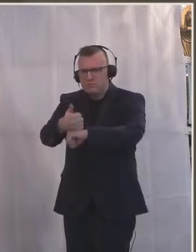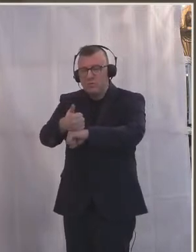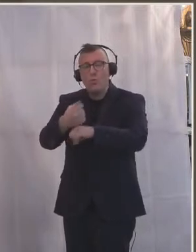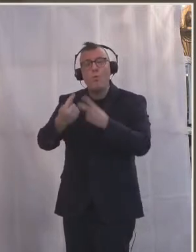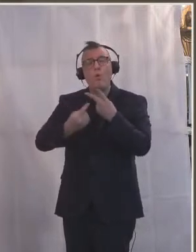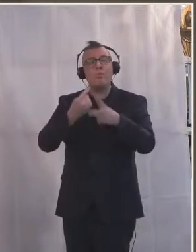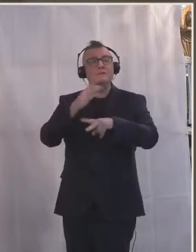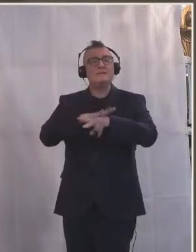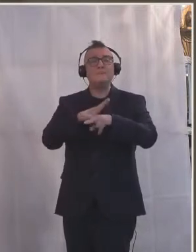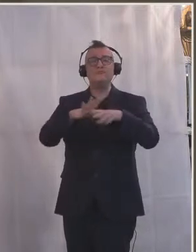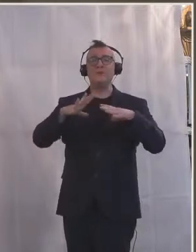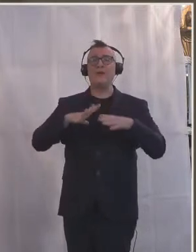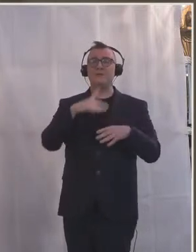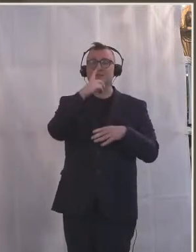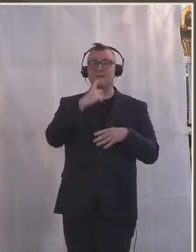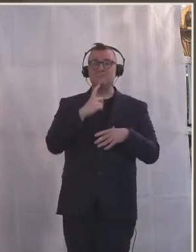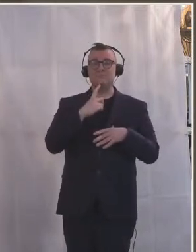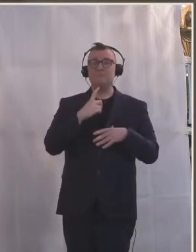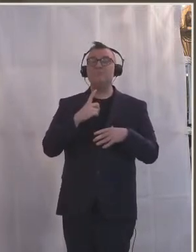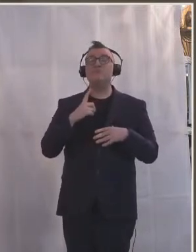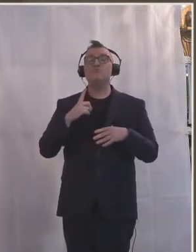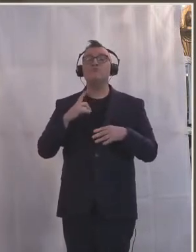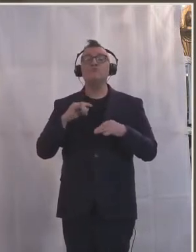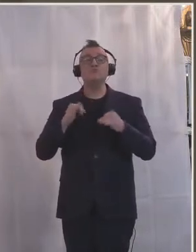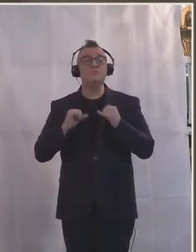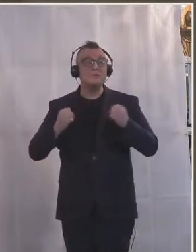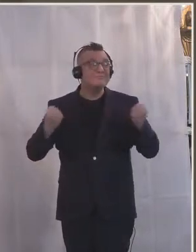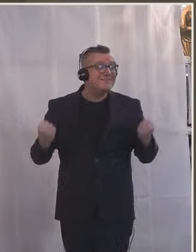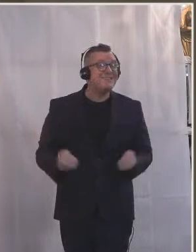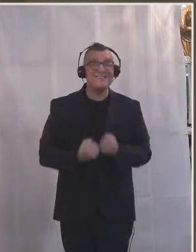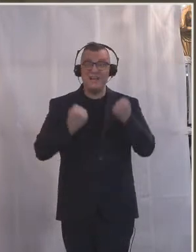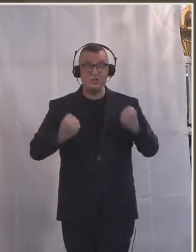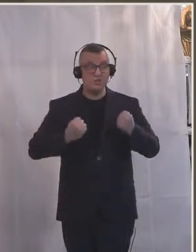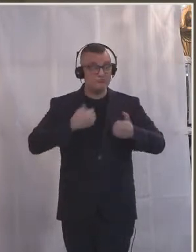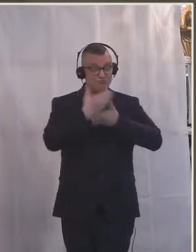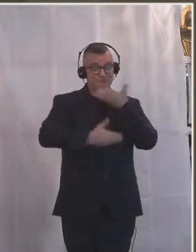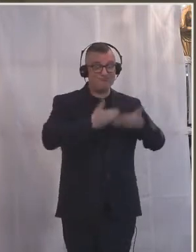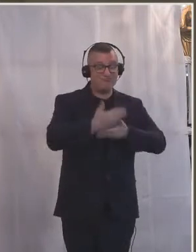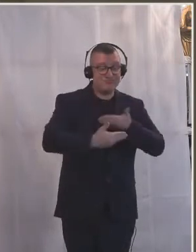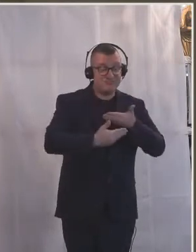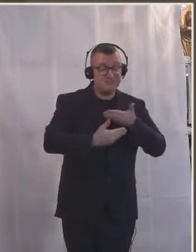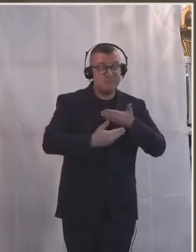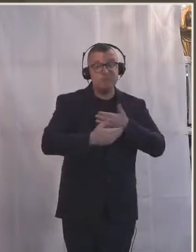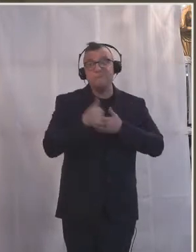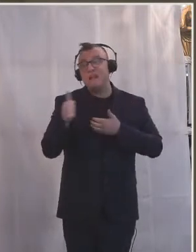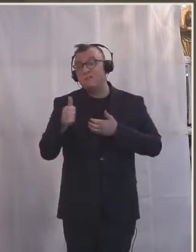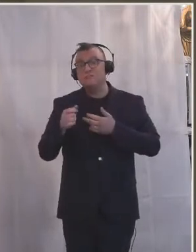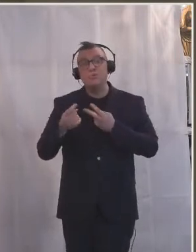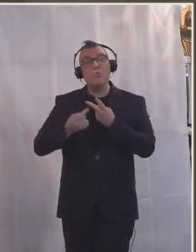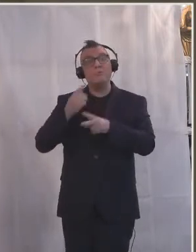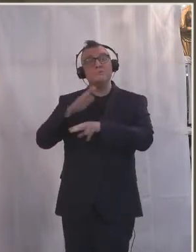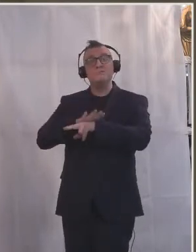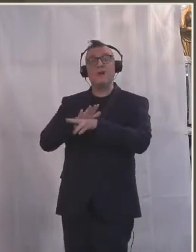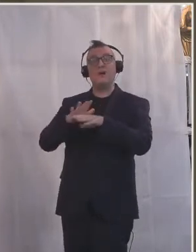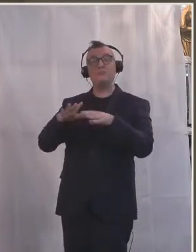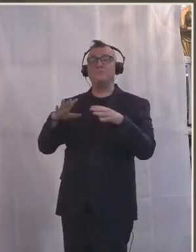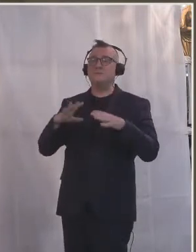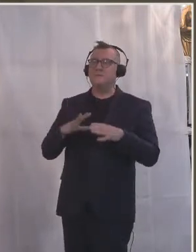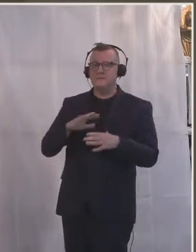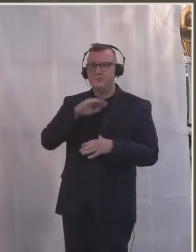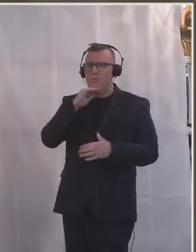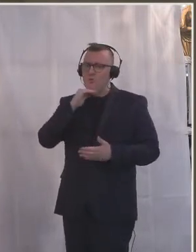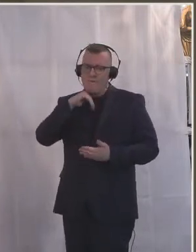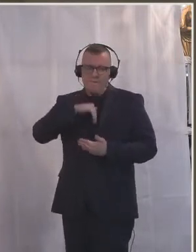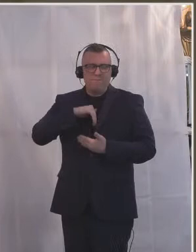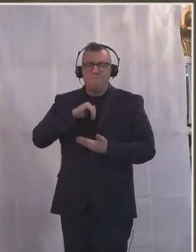of energy, and sometimes we just have to say we don't have enough in the tank. And when you